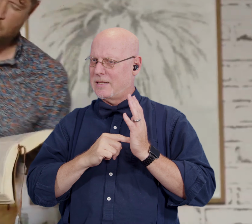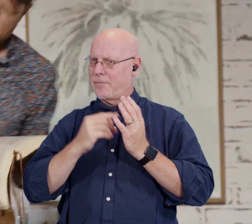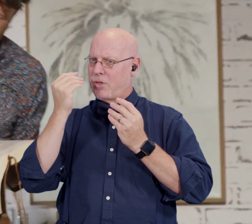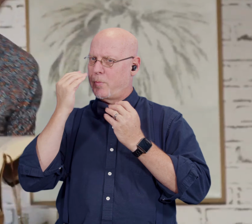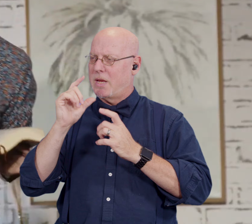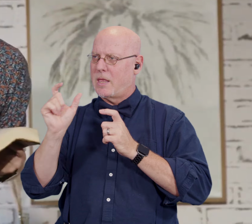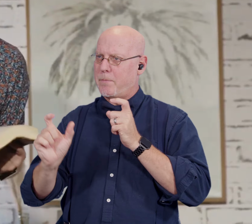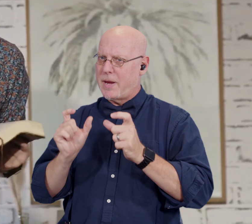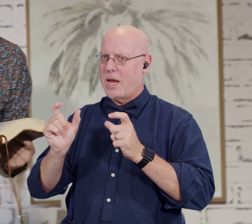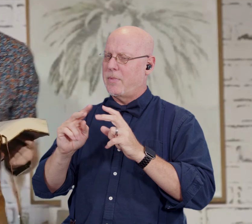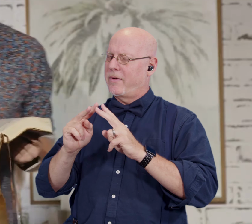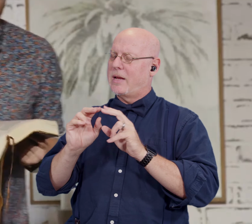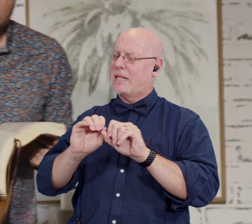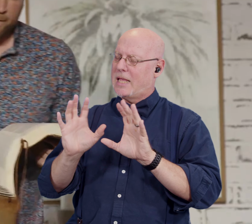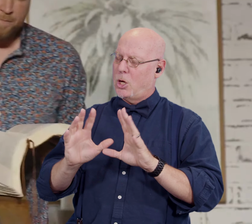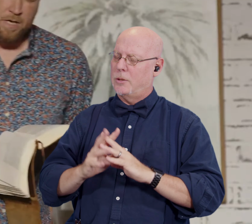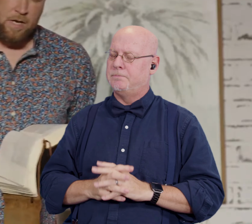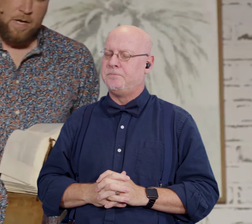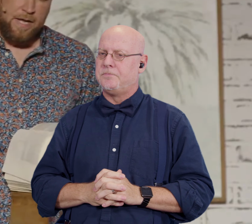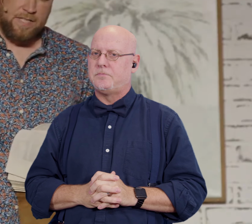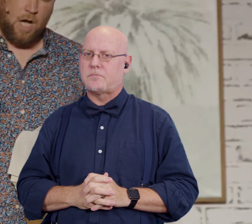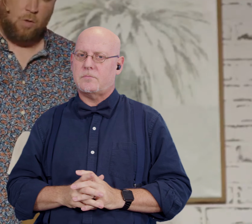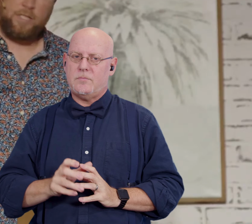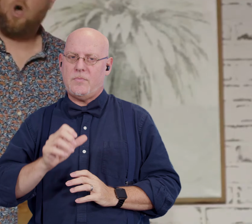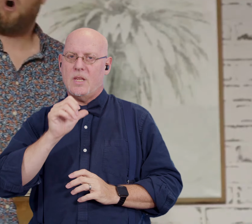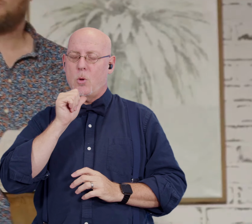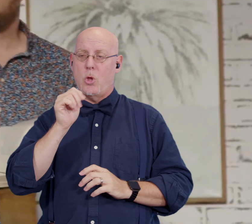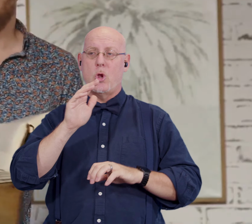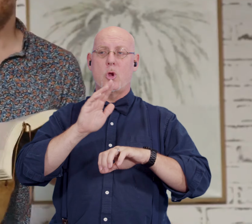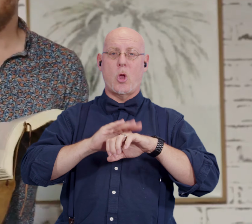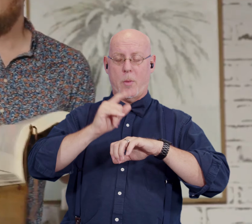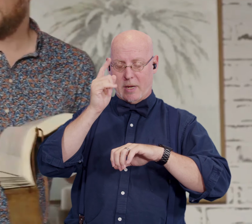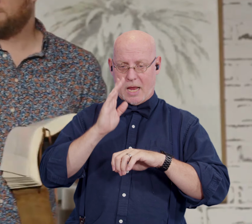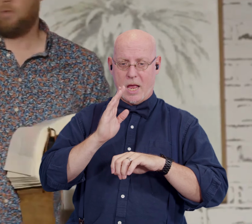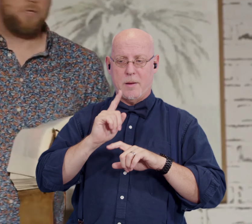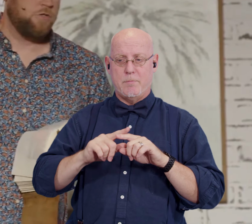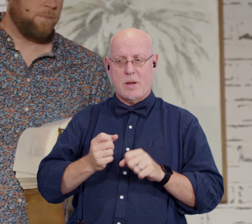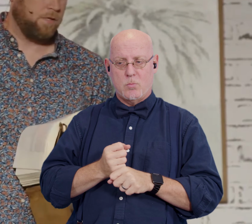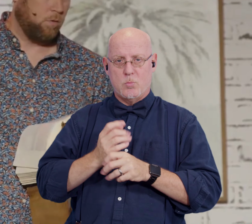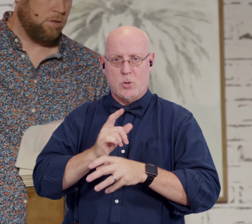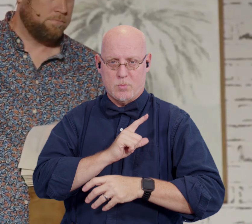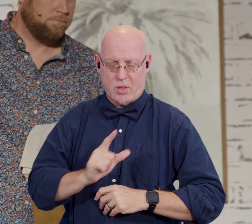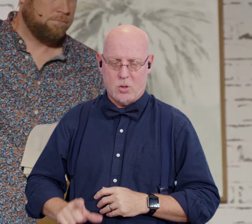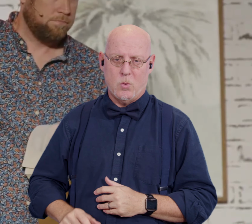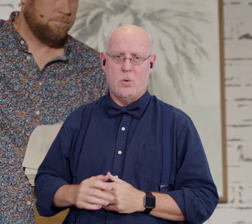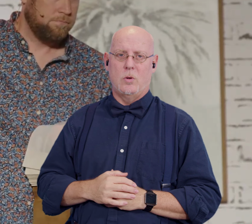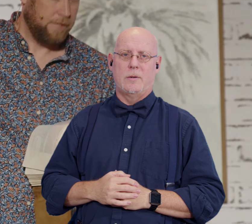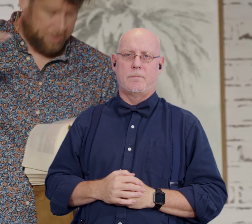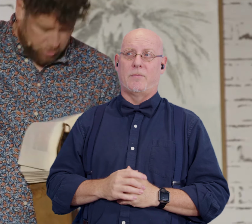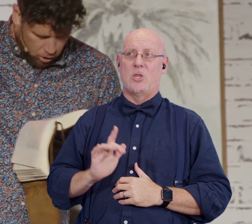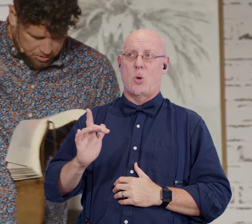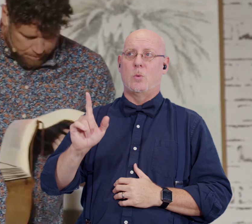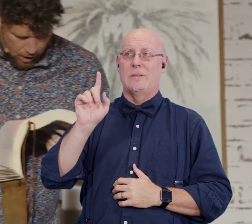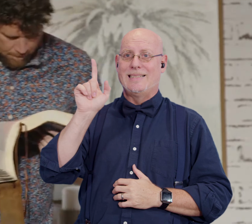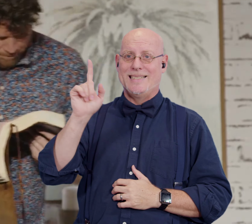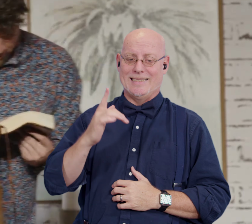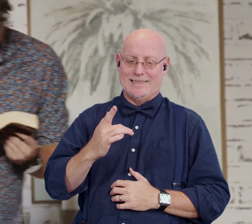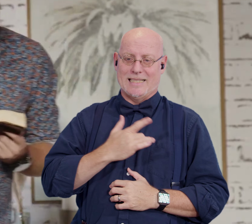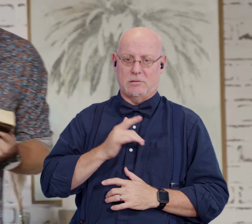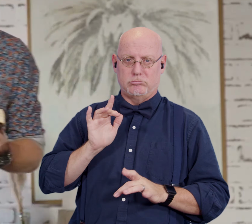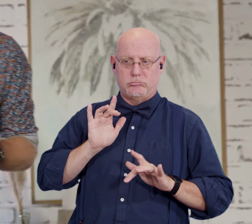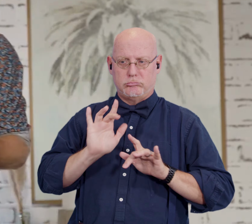The obedience of the people, very clearly, is not only called for by the Lord, but is produced by the Lord. He stirs them